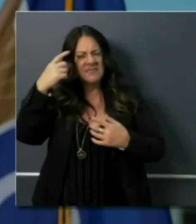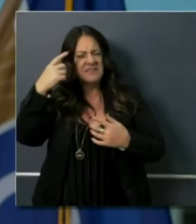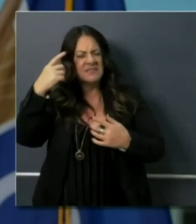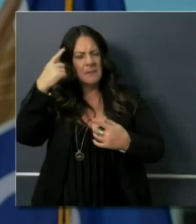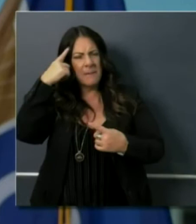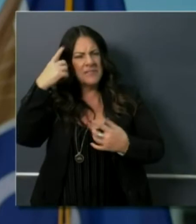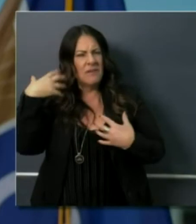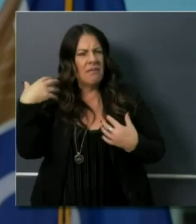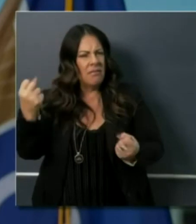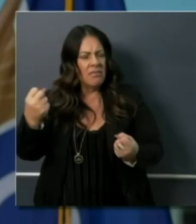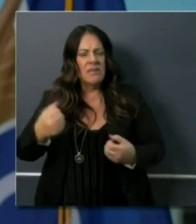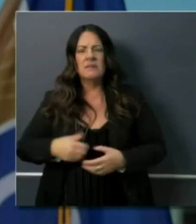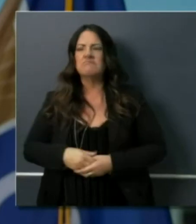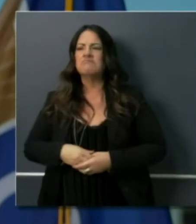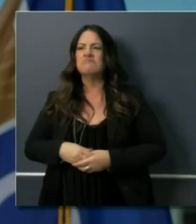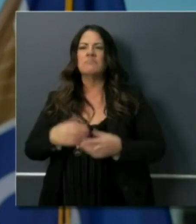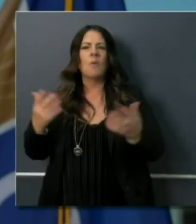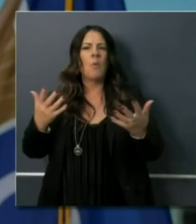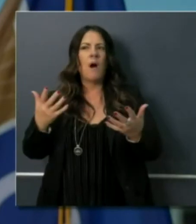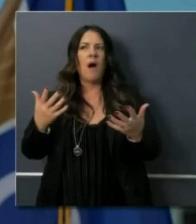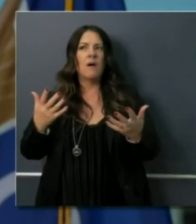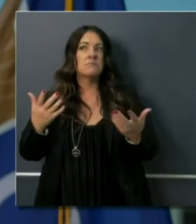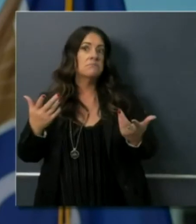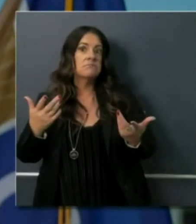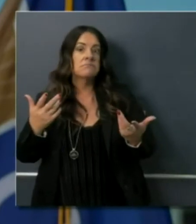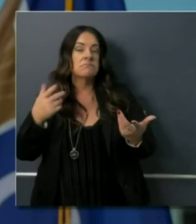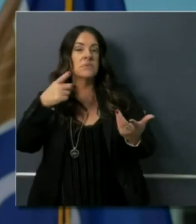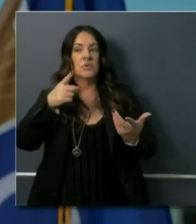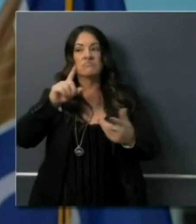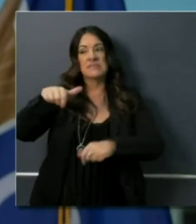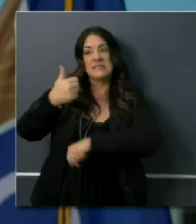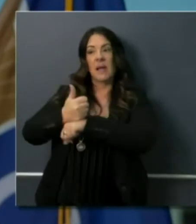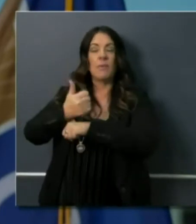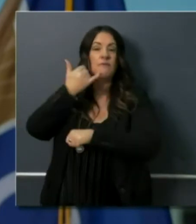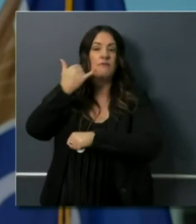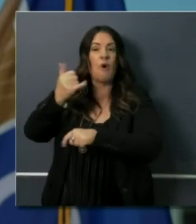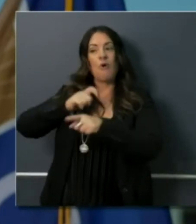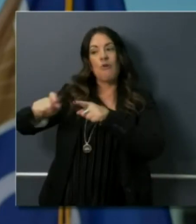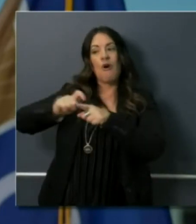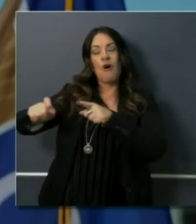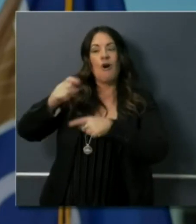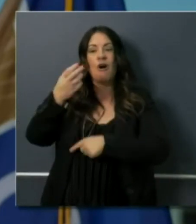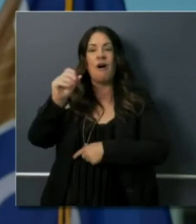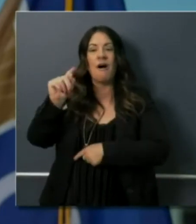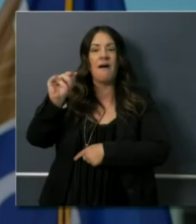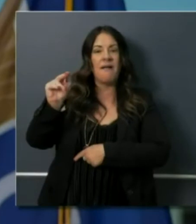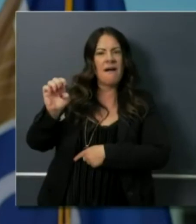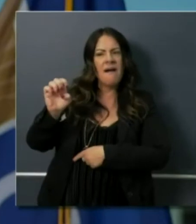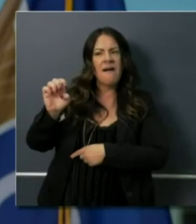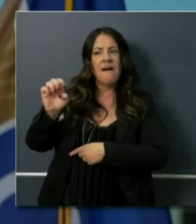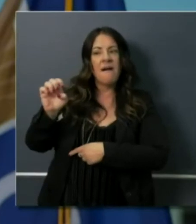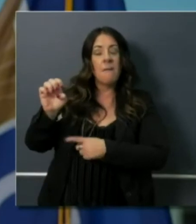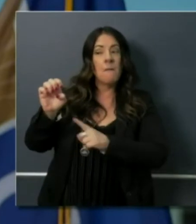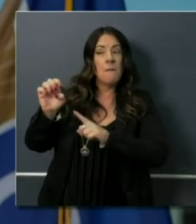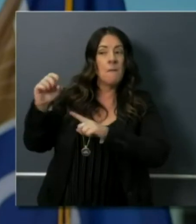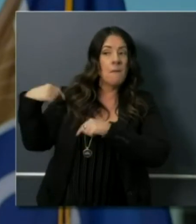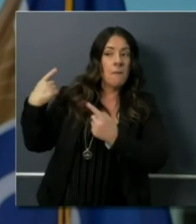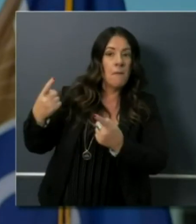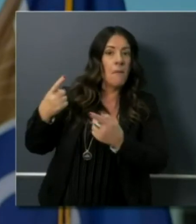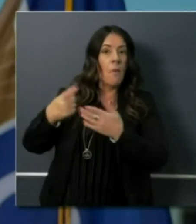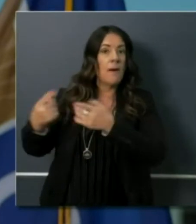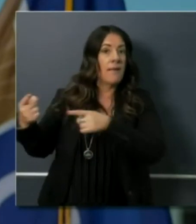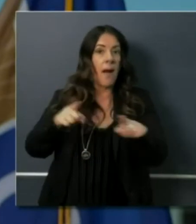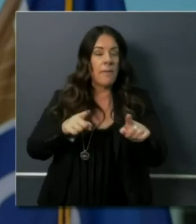about what you've heard in terms of feedback since having those hotlines open, and also what advice you found to be particularly helpful